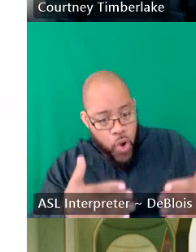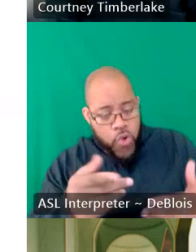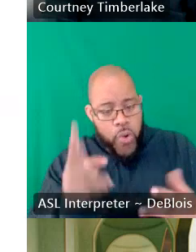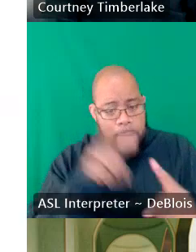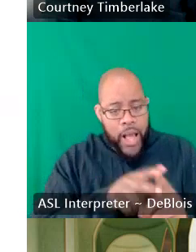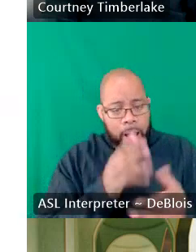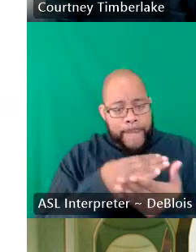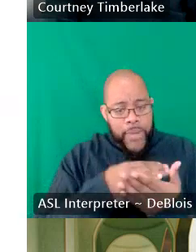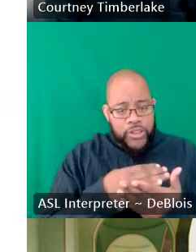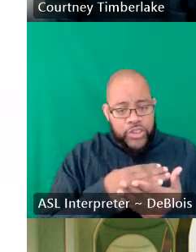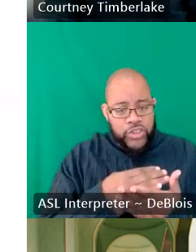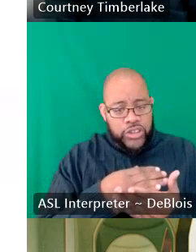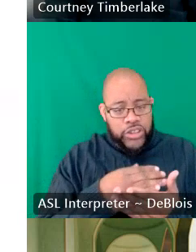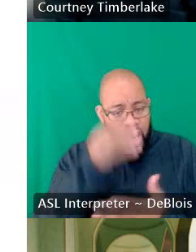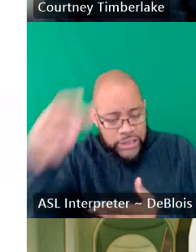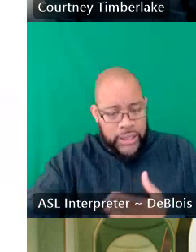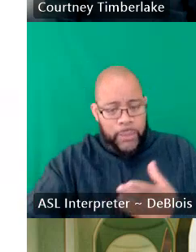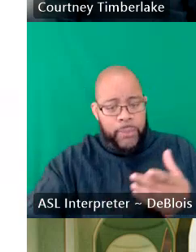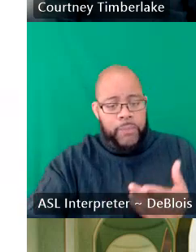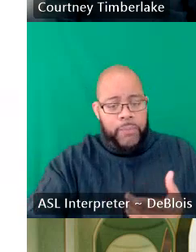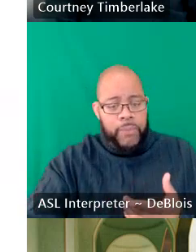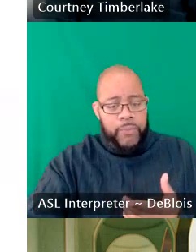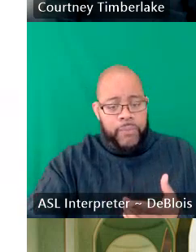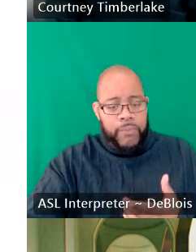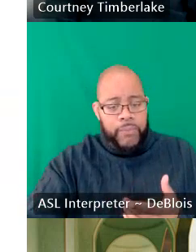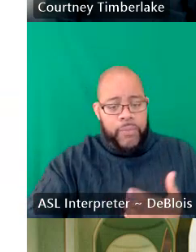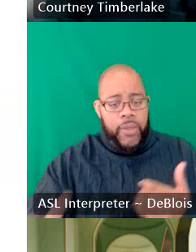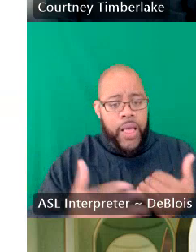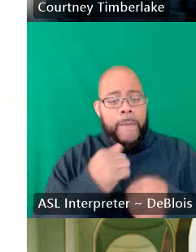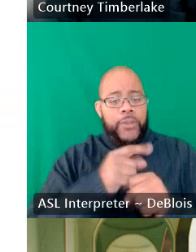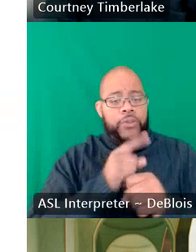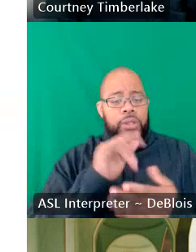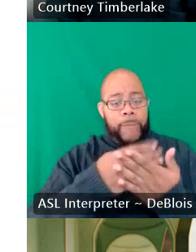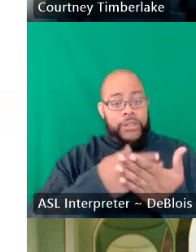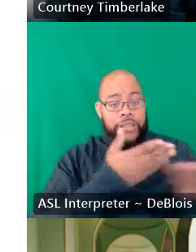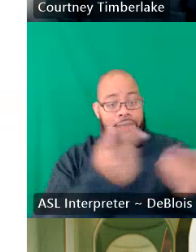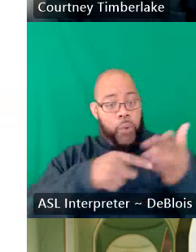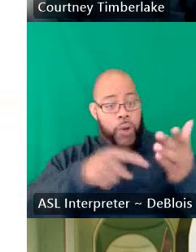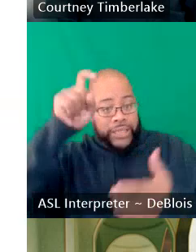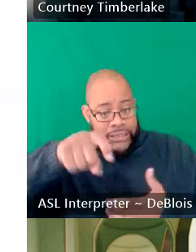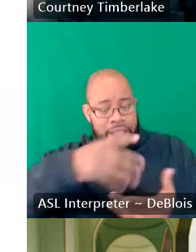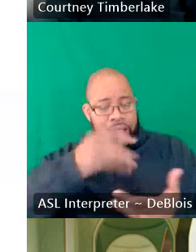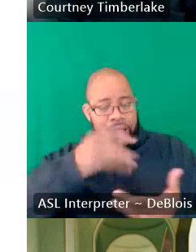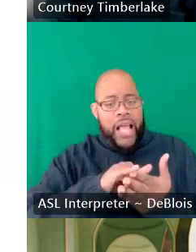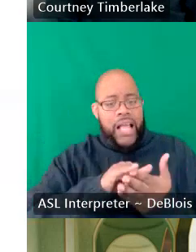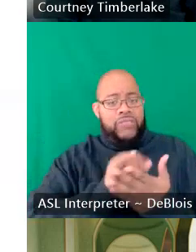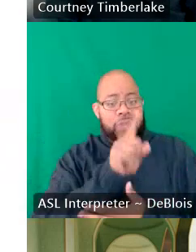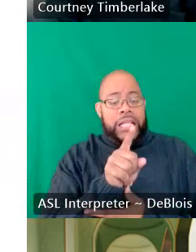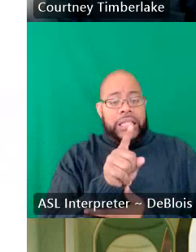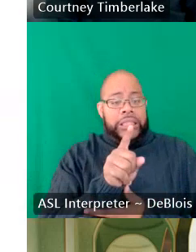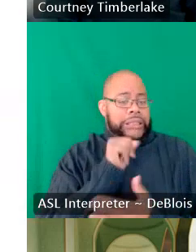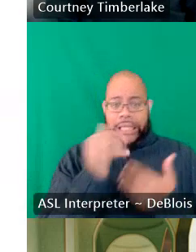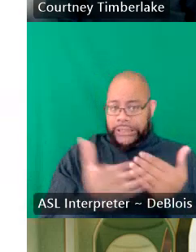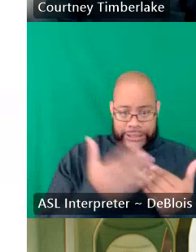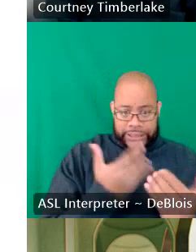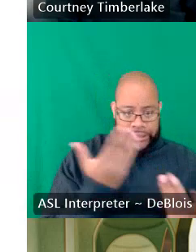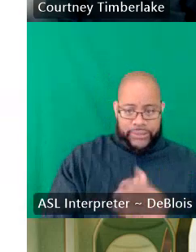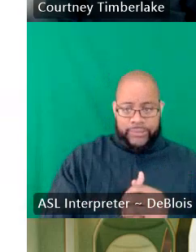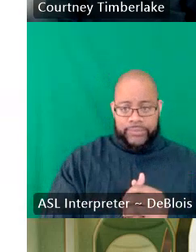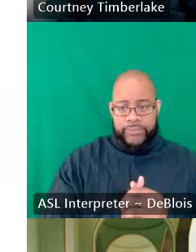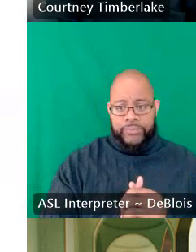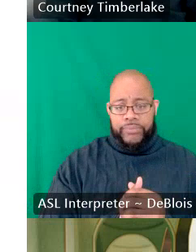budgetary terms and concepts to help make sure that the government delivers what it needs to. And that is no easy job.